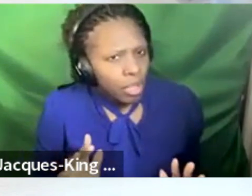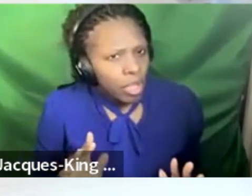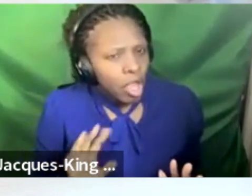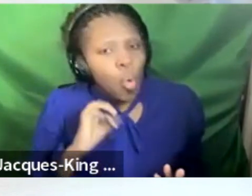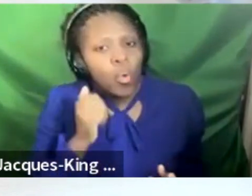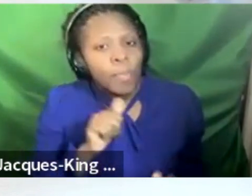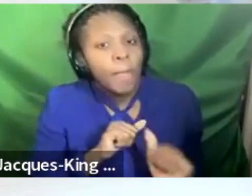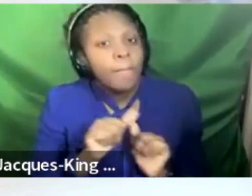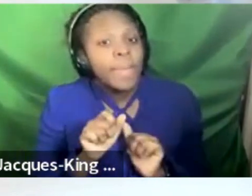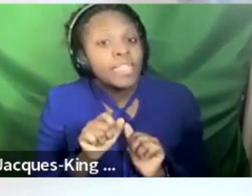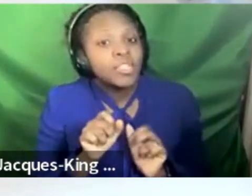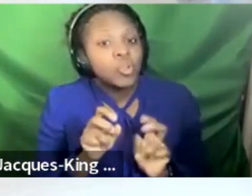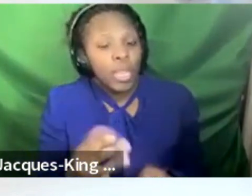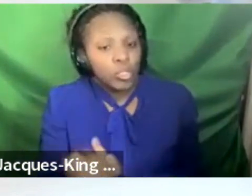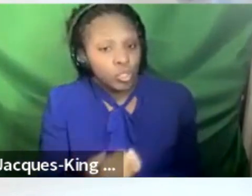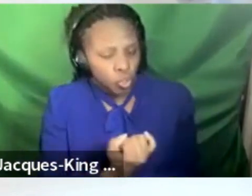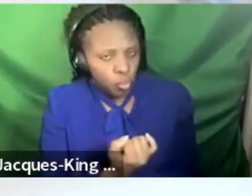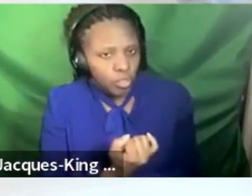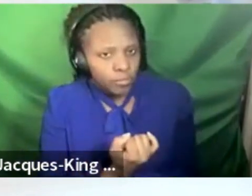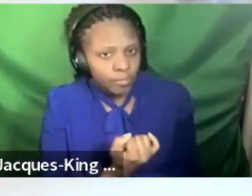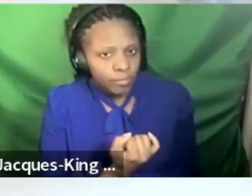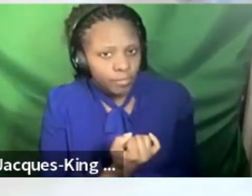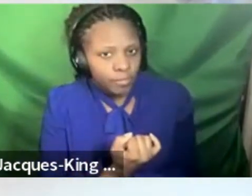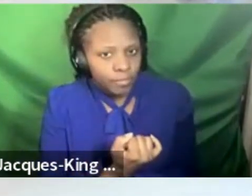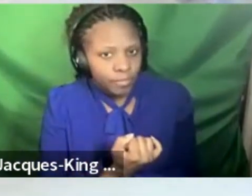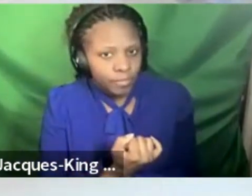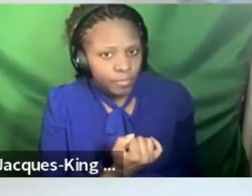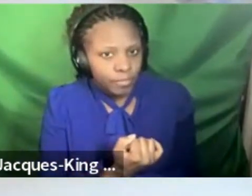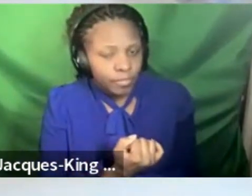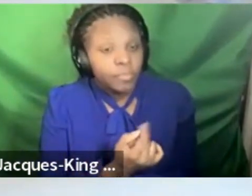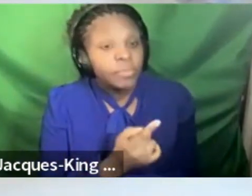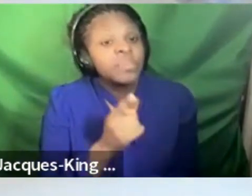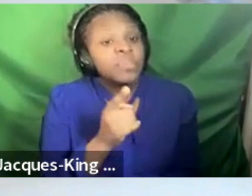character through the character, which is gonna be the best way to do it.